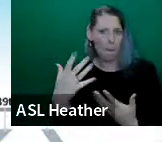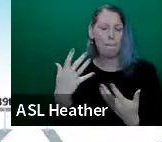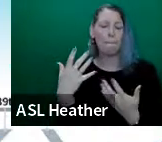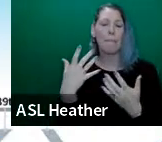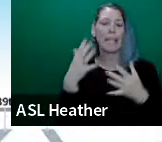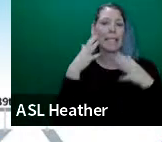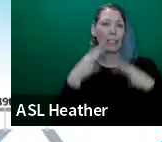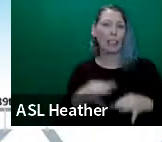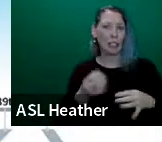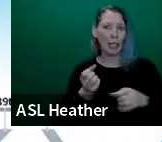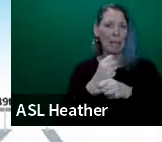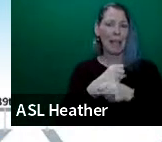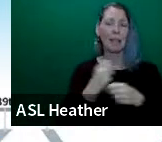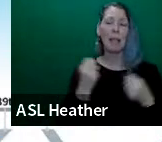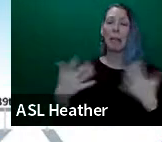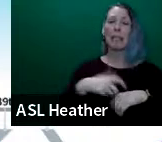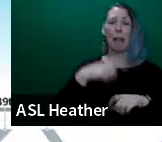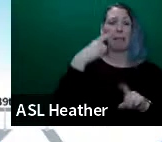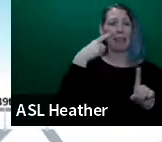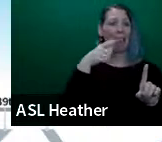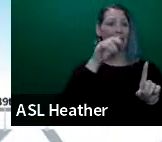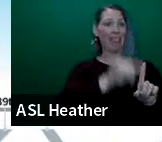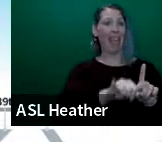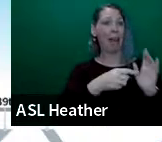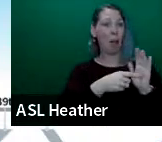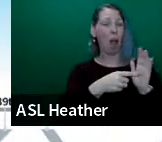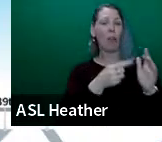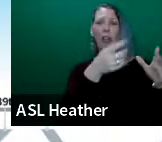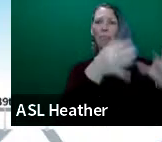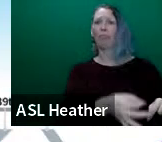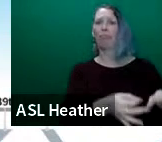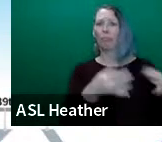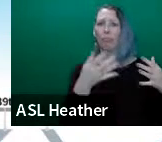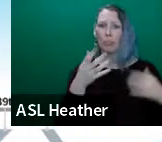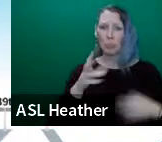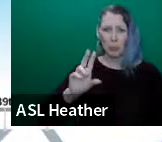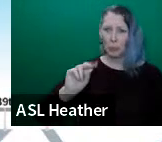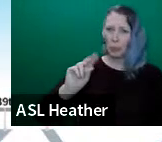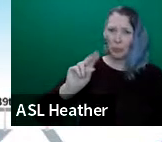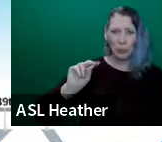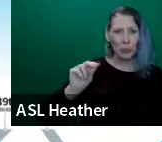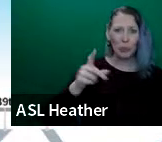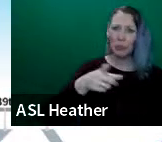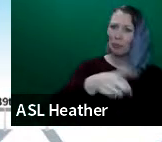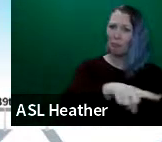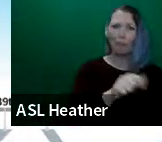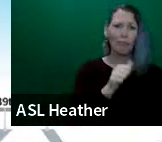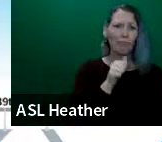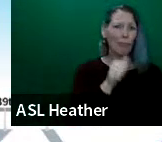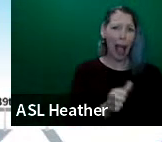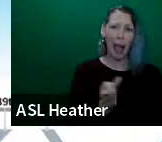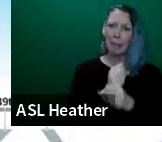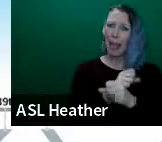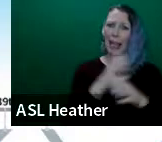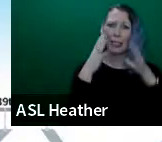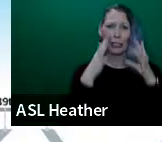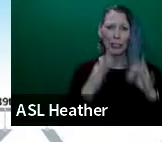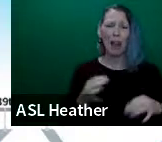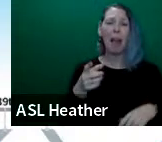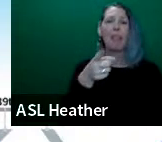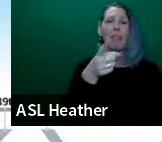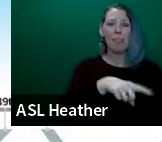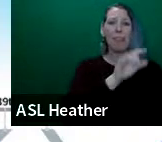Too often, people think the models make the decisions. Models do not make the decisions. They